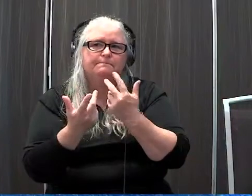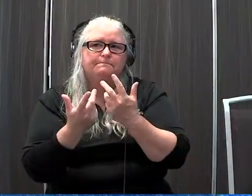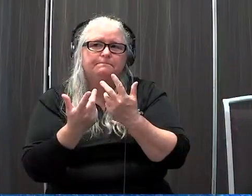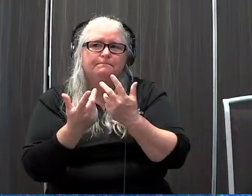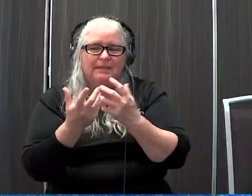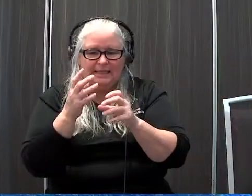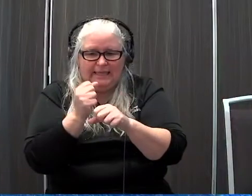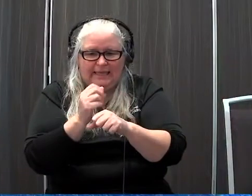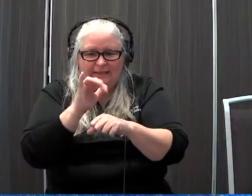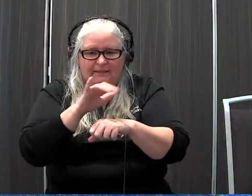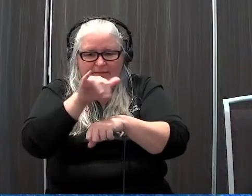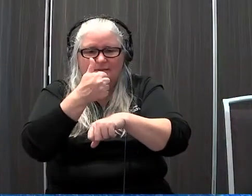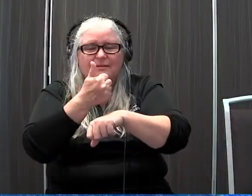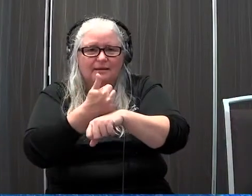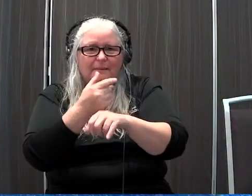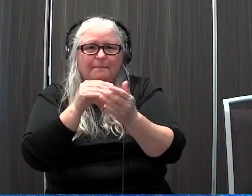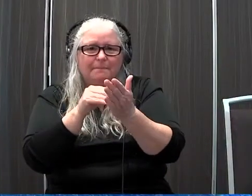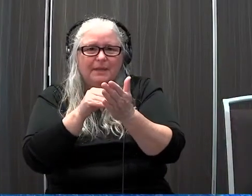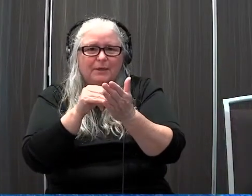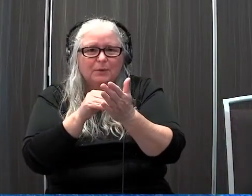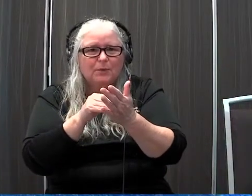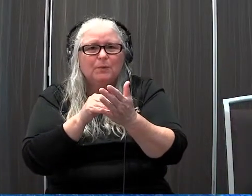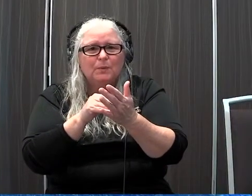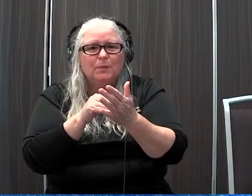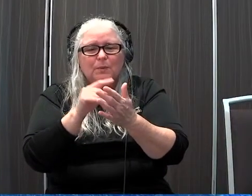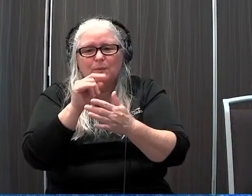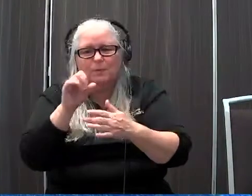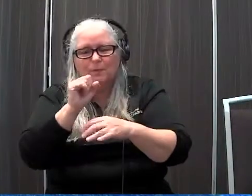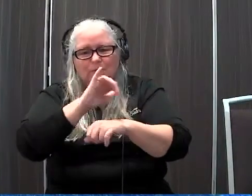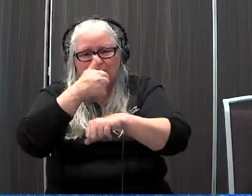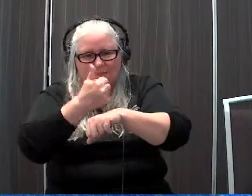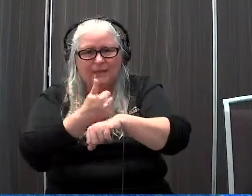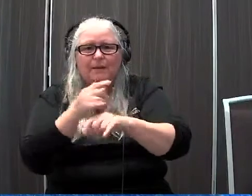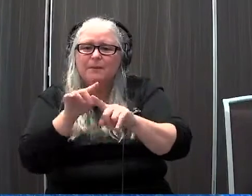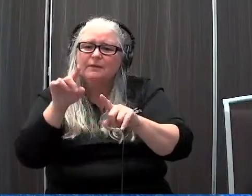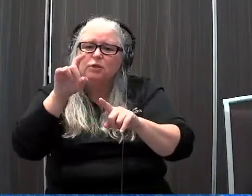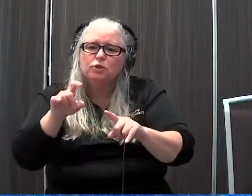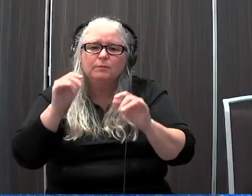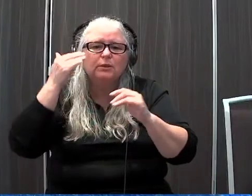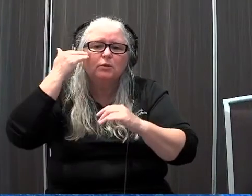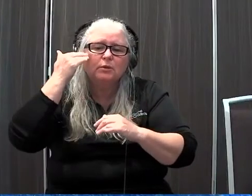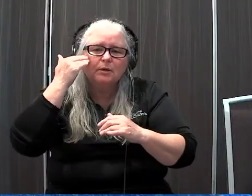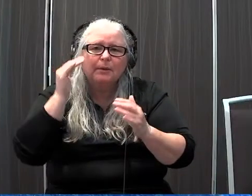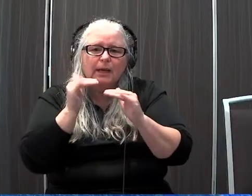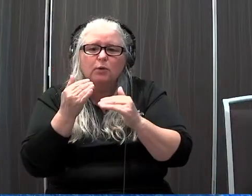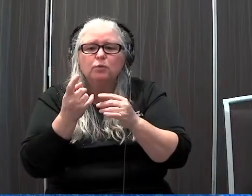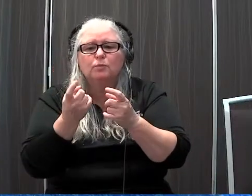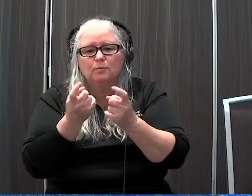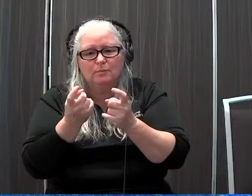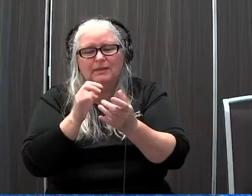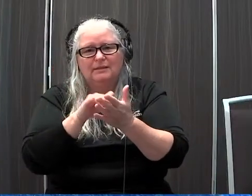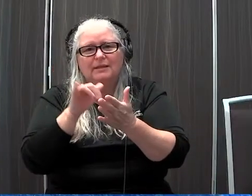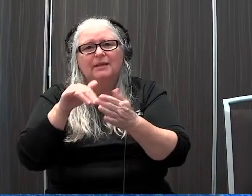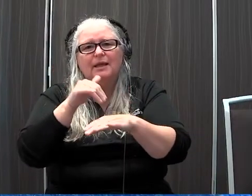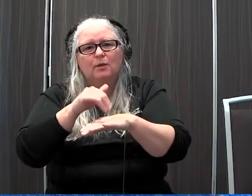getting the medical interventions up and running, but they should be knowledgeable about how to manage those at school. And then